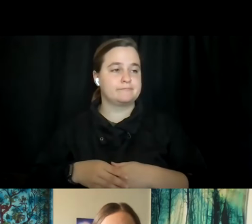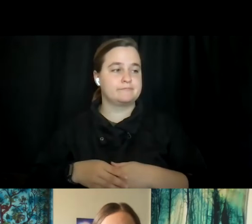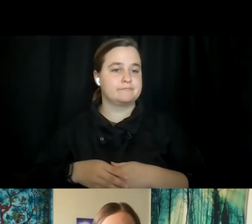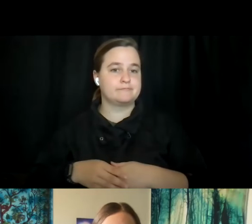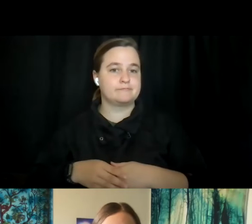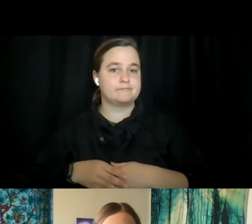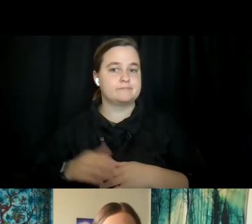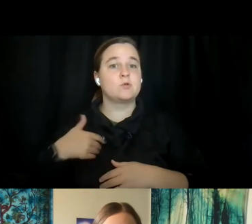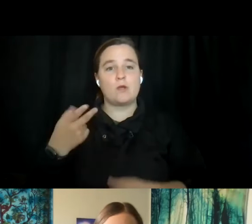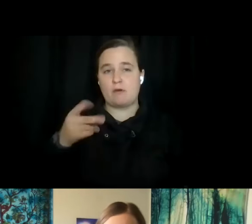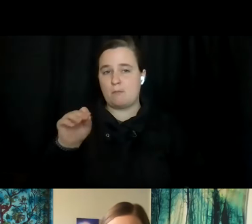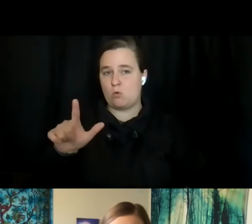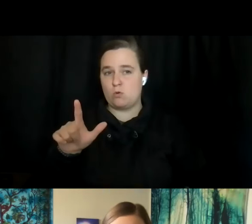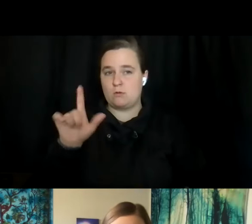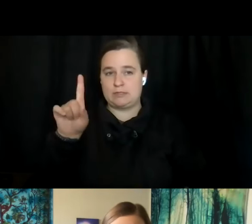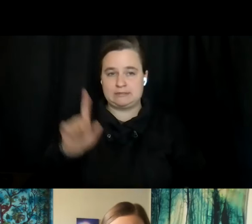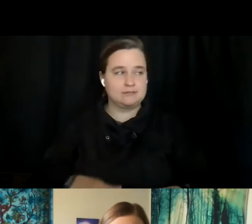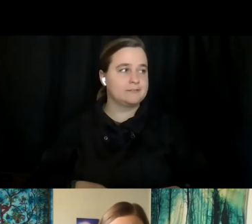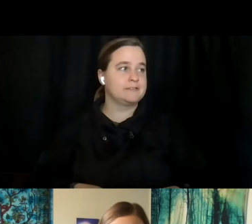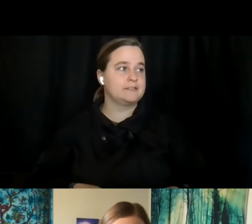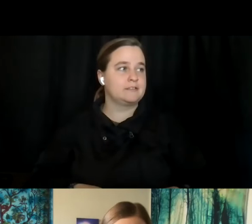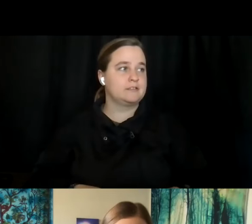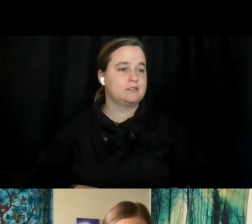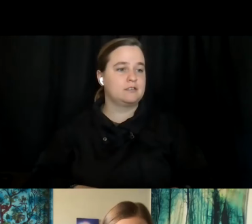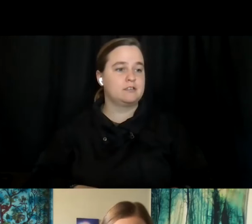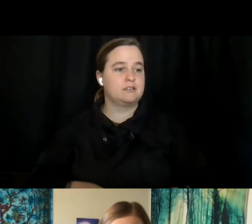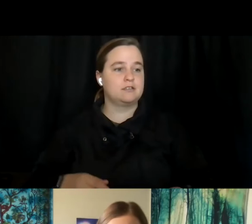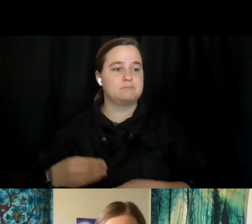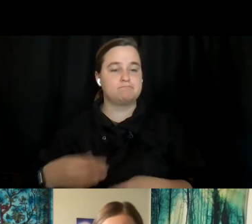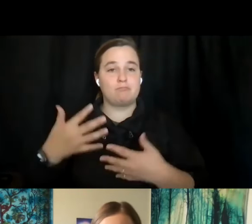We have a poll. Let me launch that.